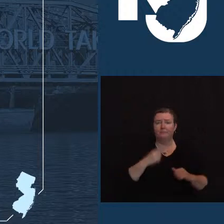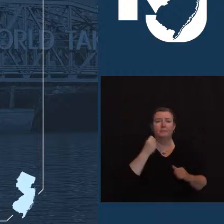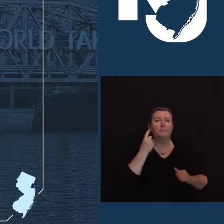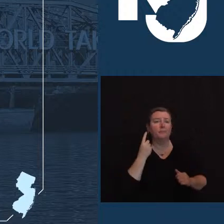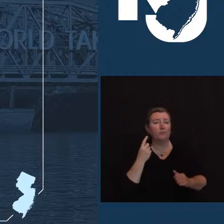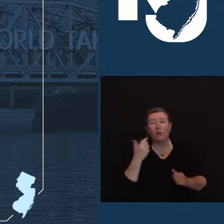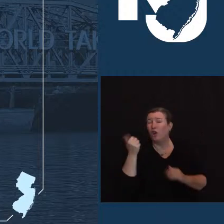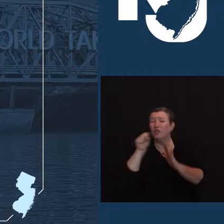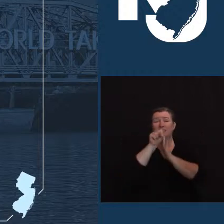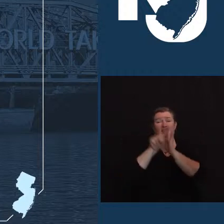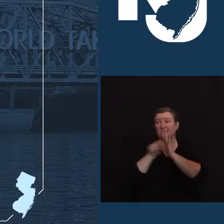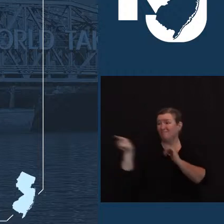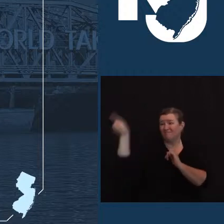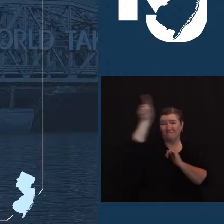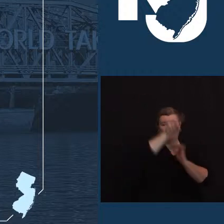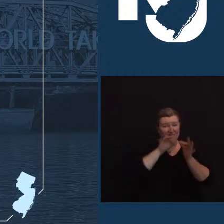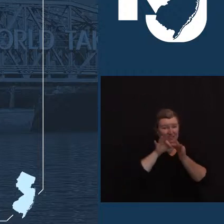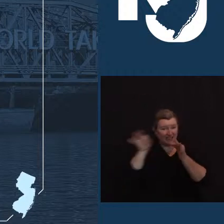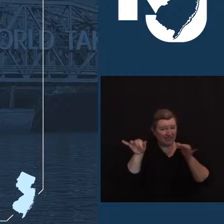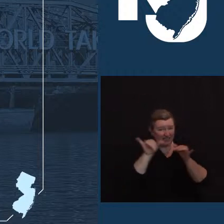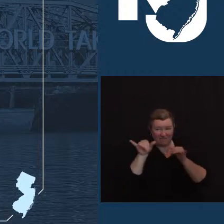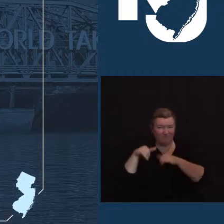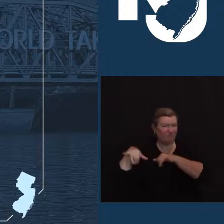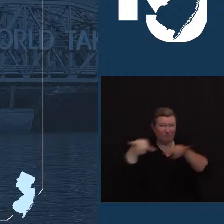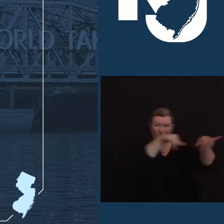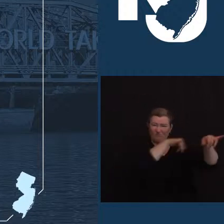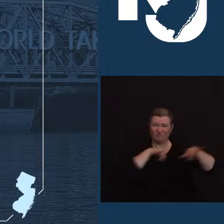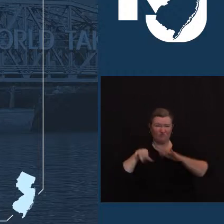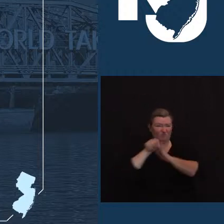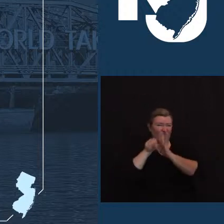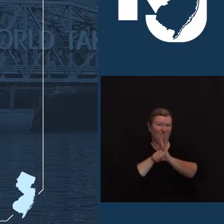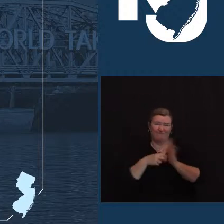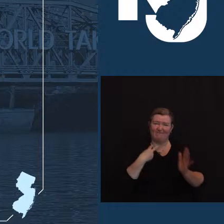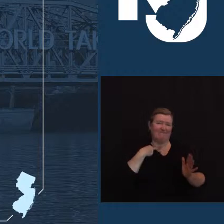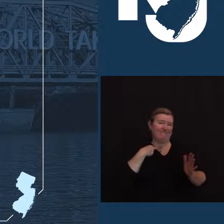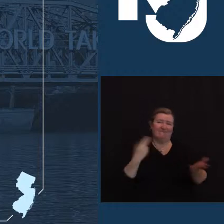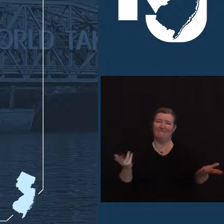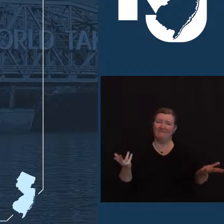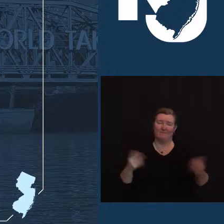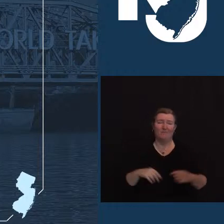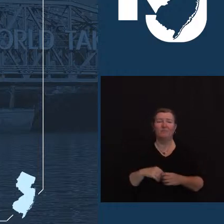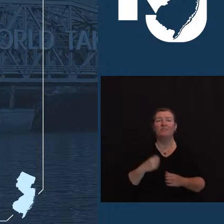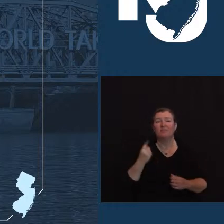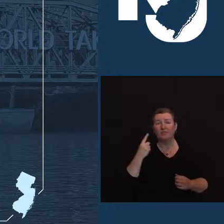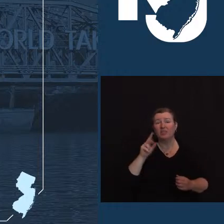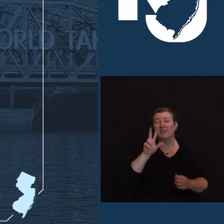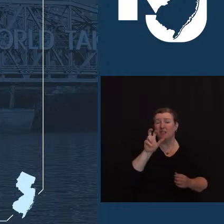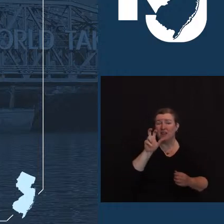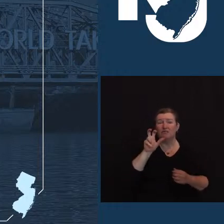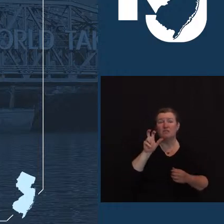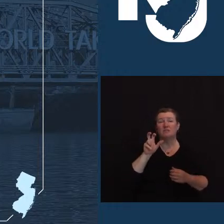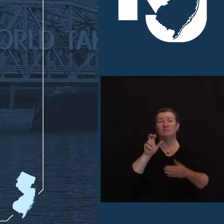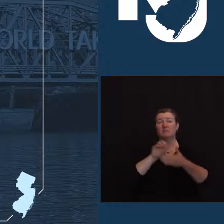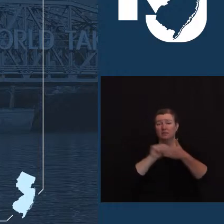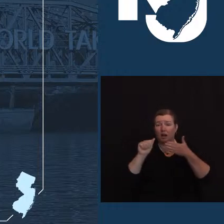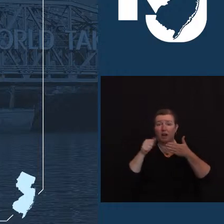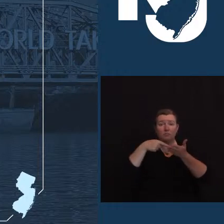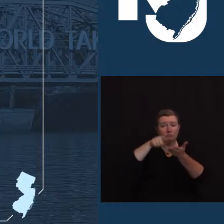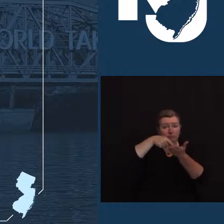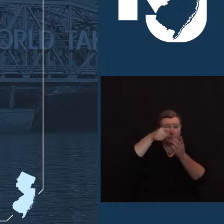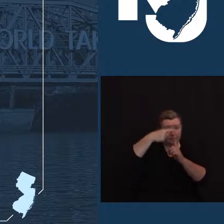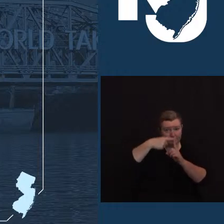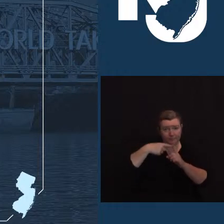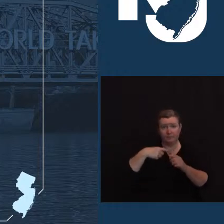4th. The reality is that continuing the $300 per week benefit through state resources would be